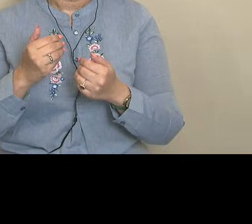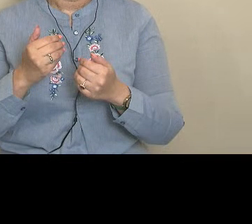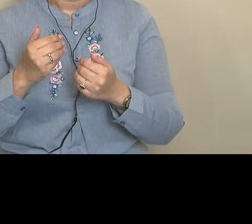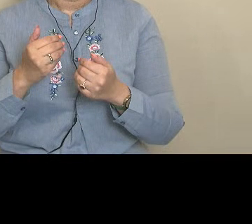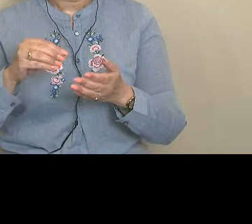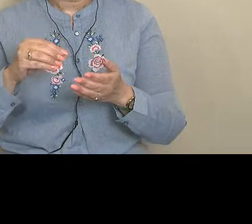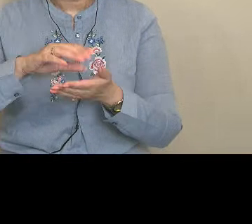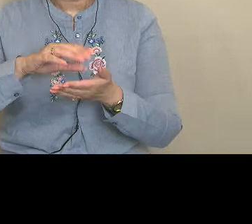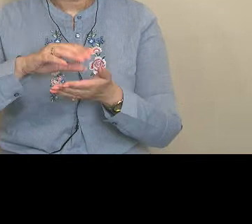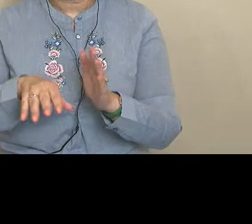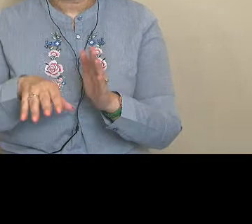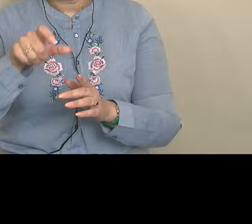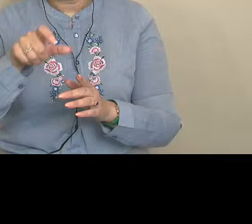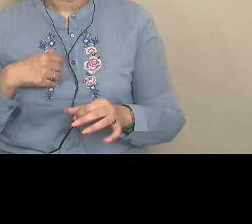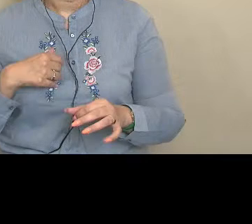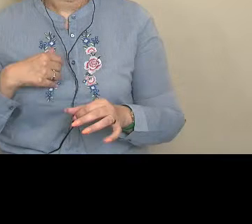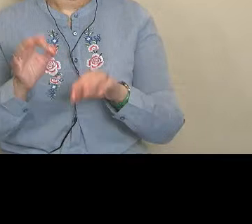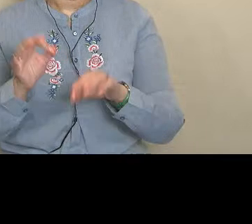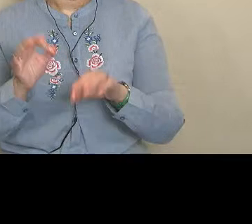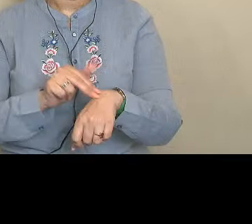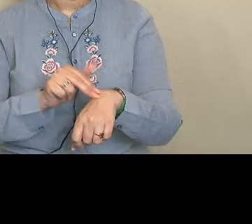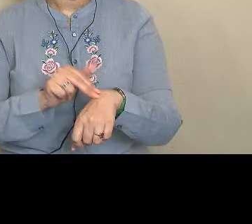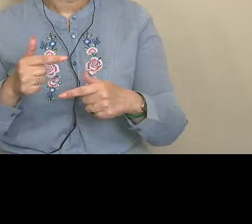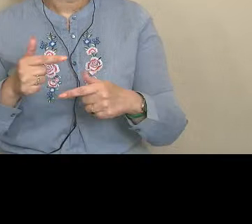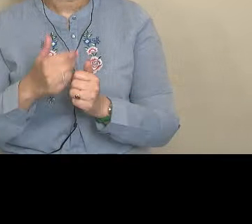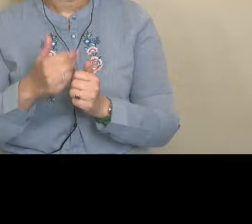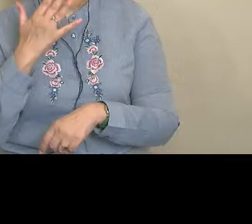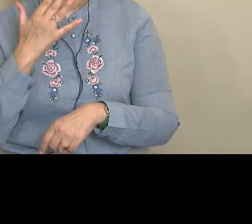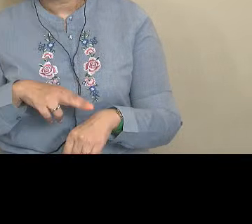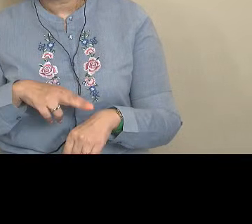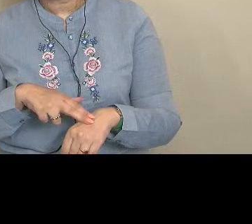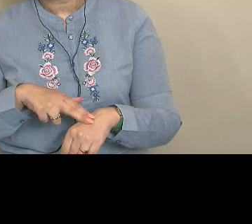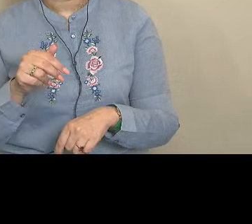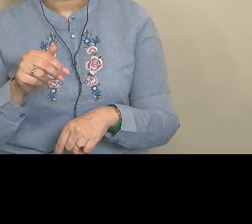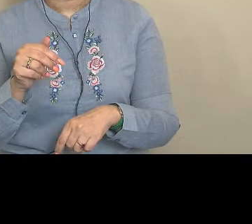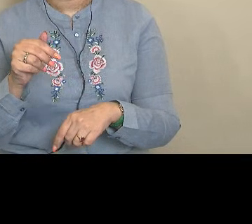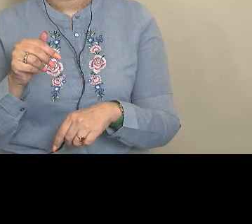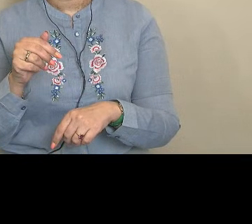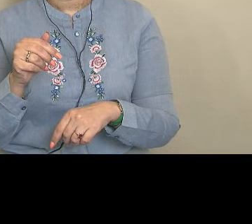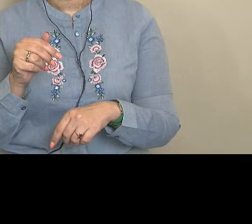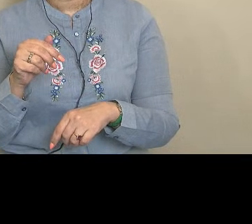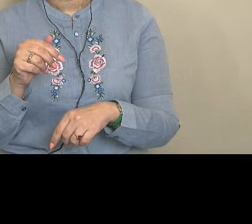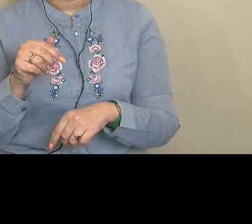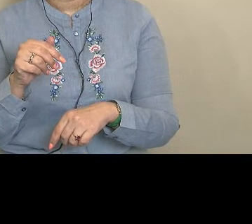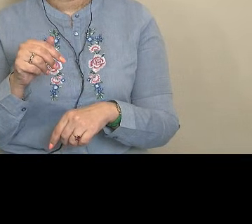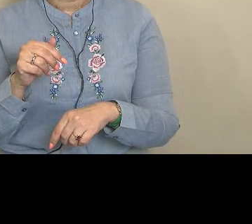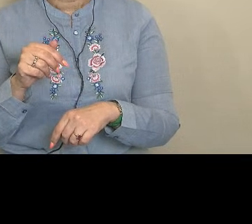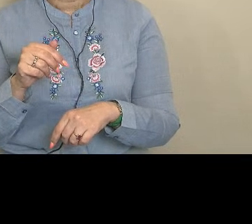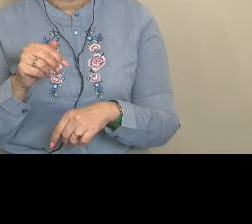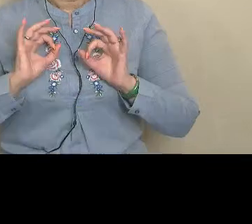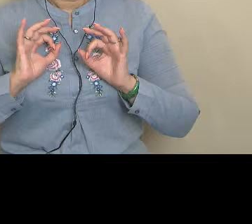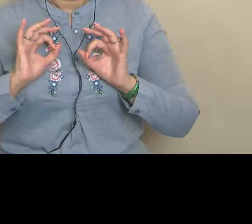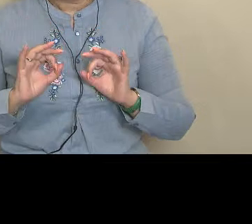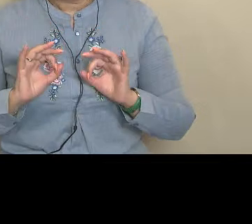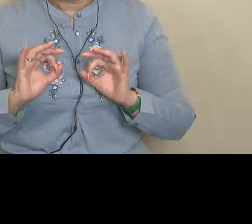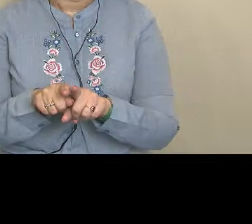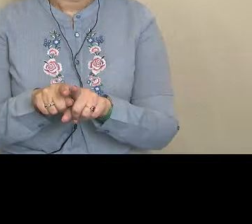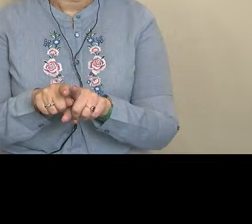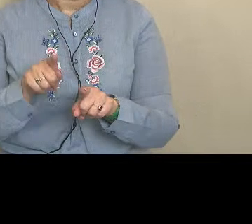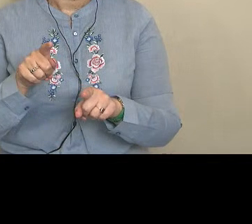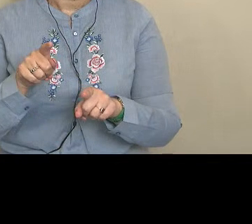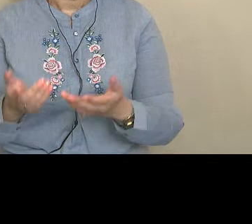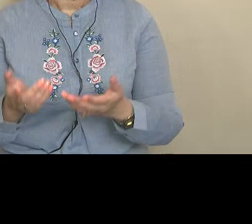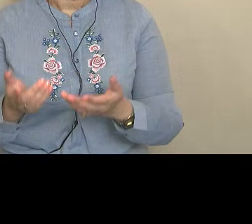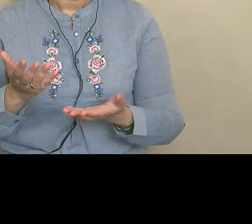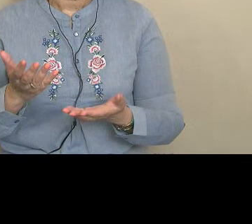person when they apply to the register of electors. And the national police, enforcement agencies, prosecutor's